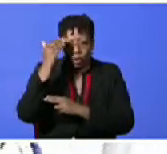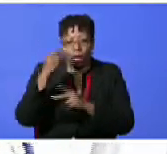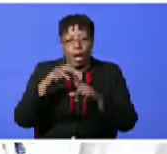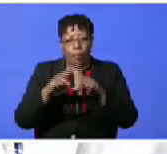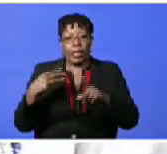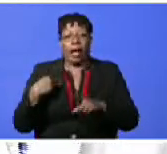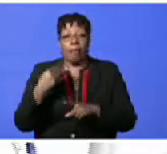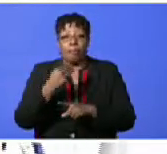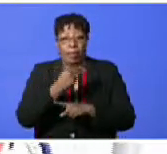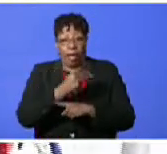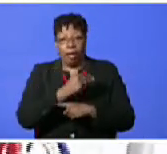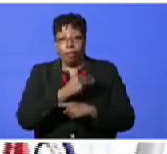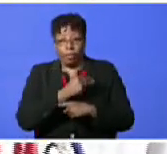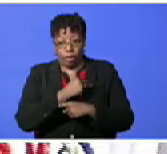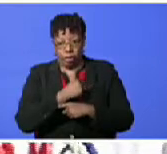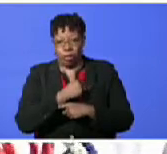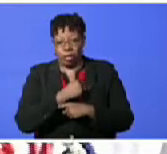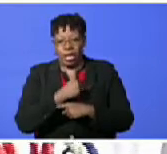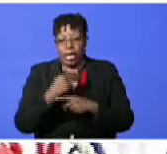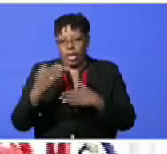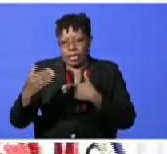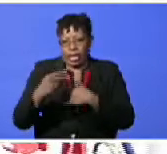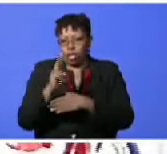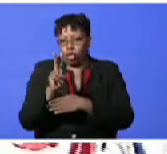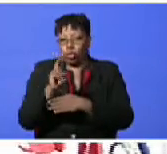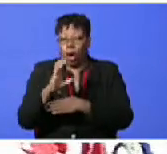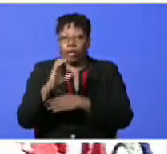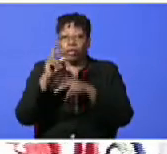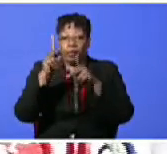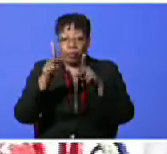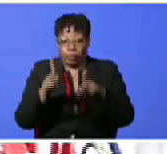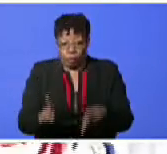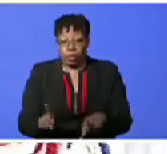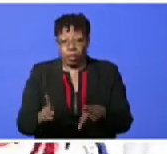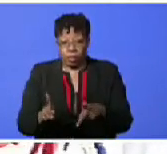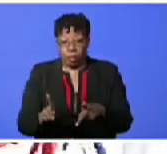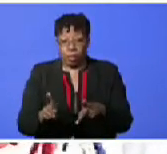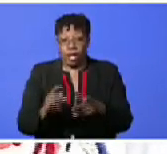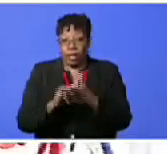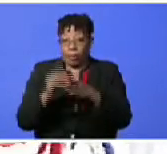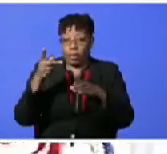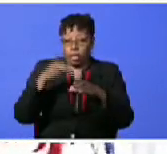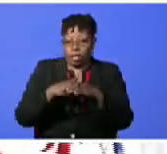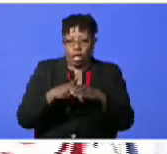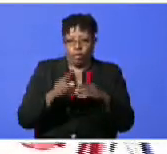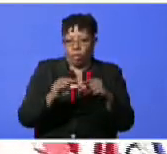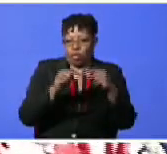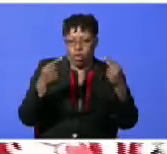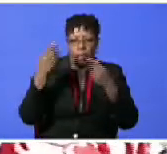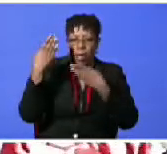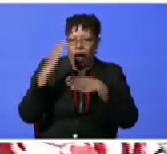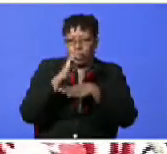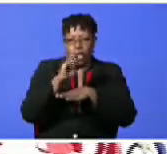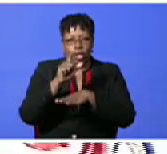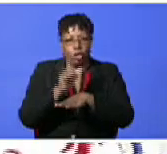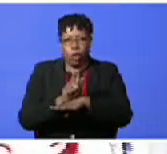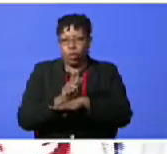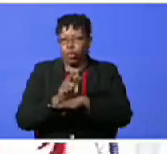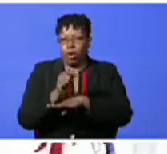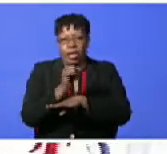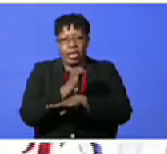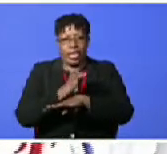membership, active membership, we have close to 200 persons involved, and that ranges from Grand Bahama, Eleuthera,